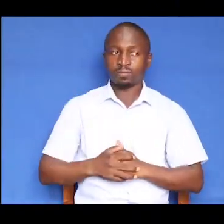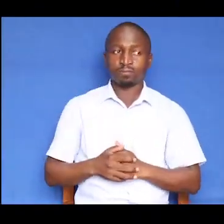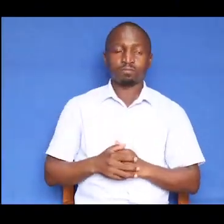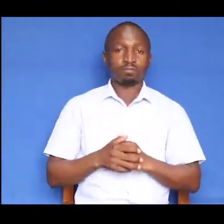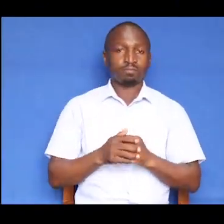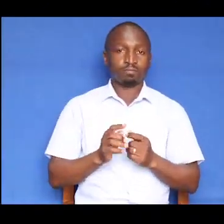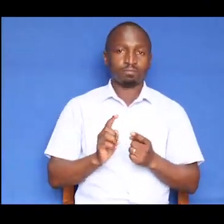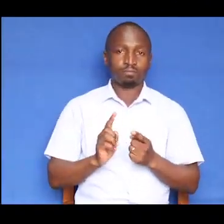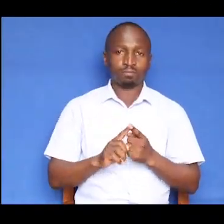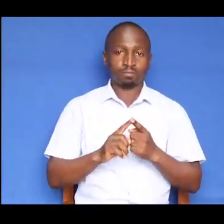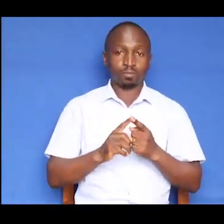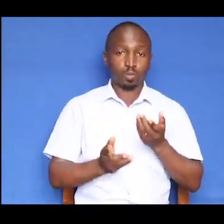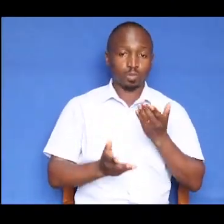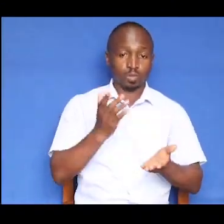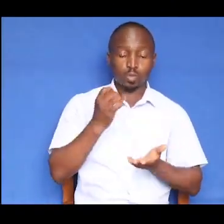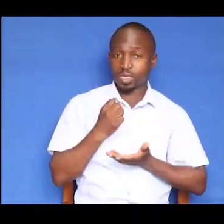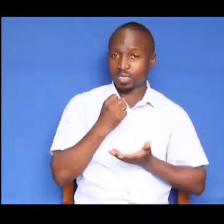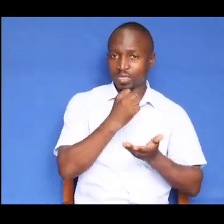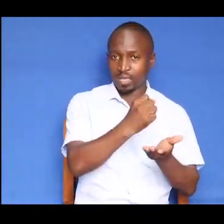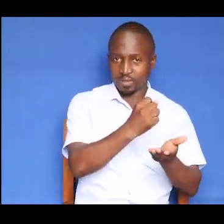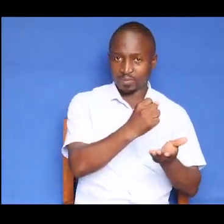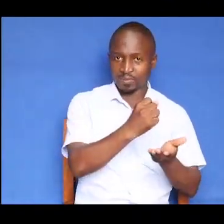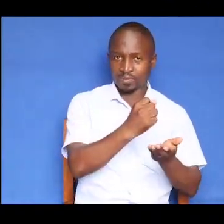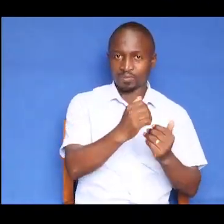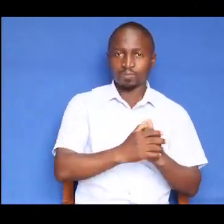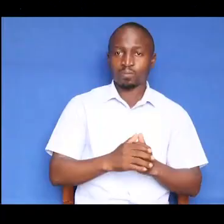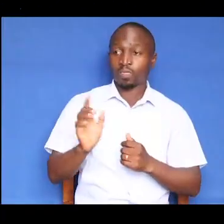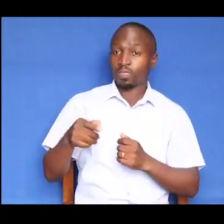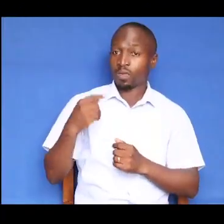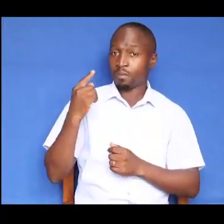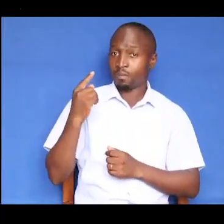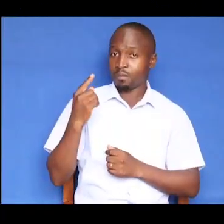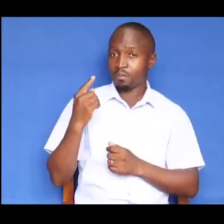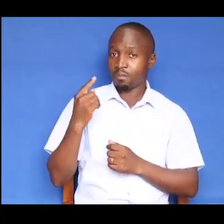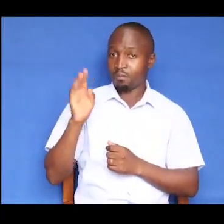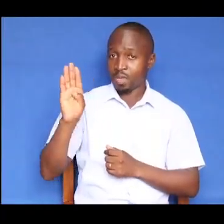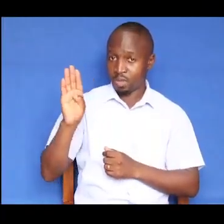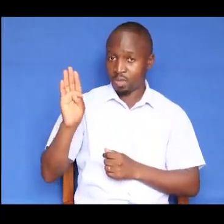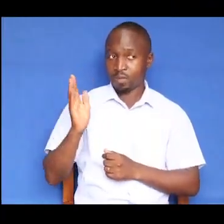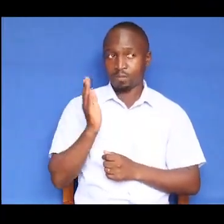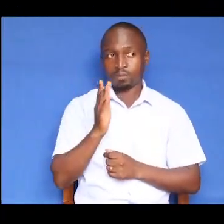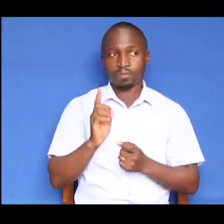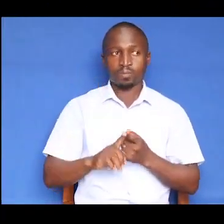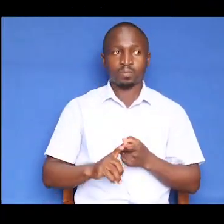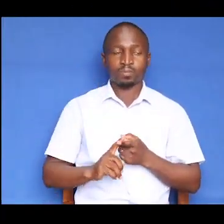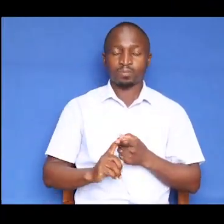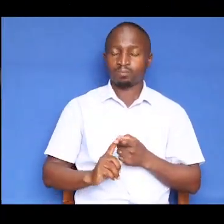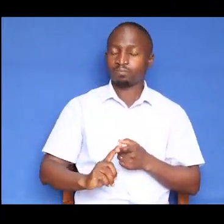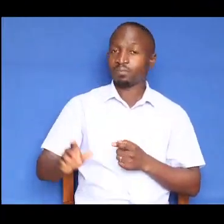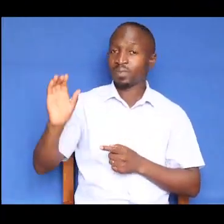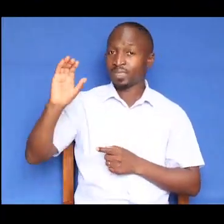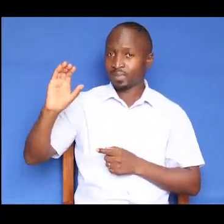times than investment. That is number B. Let's go